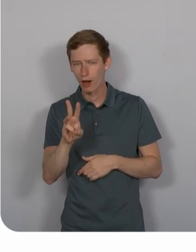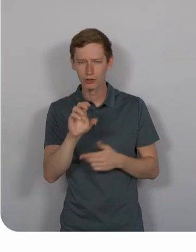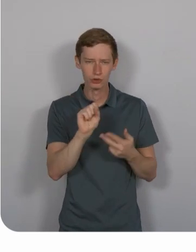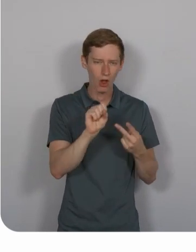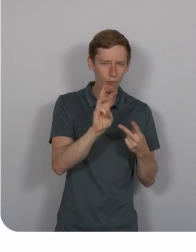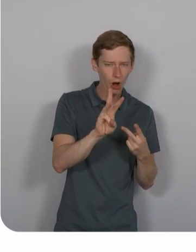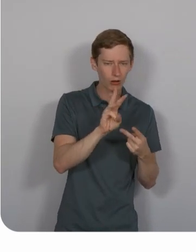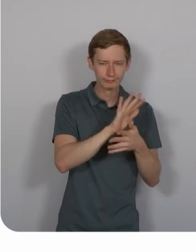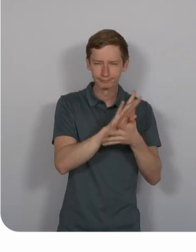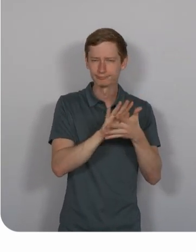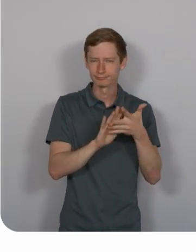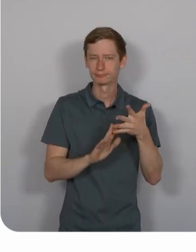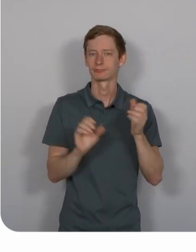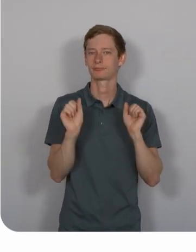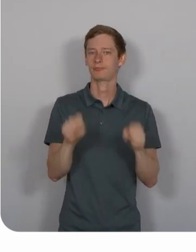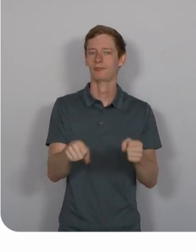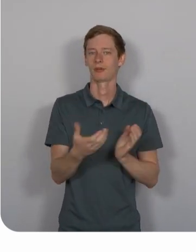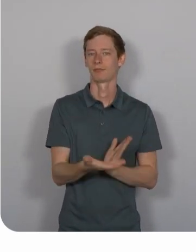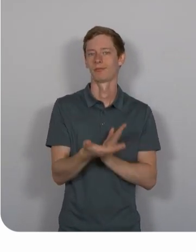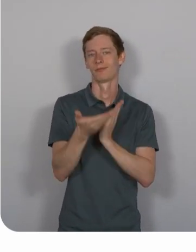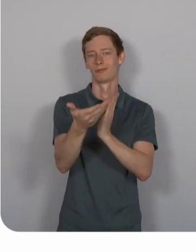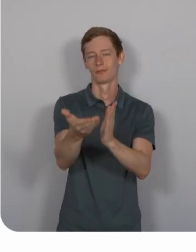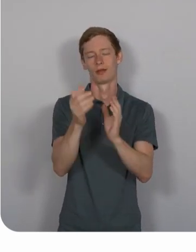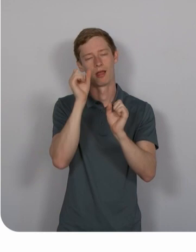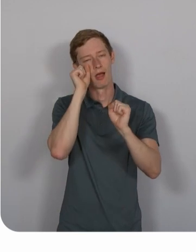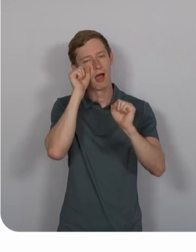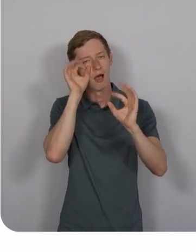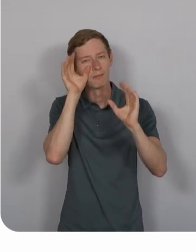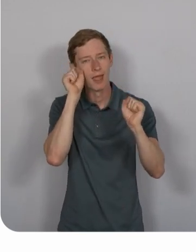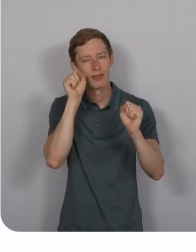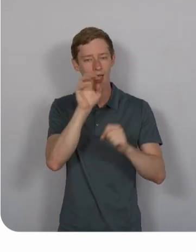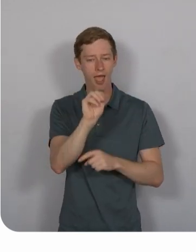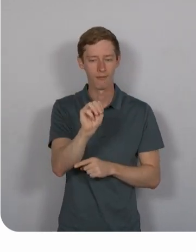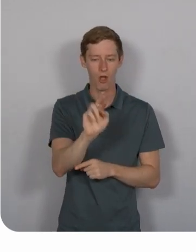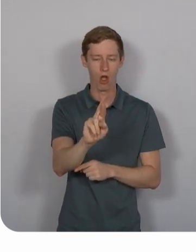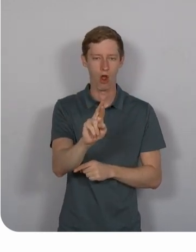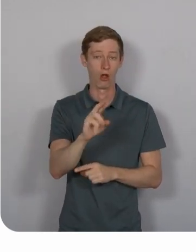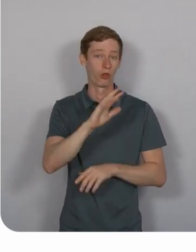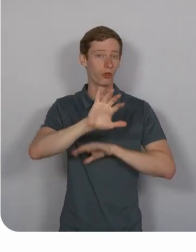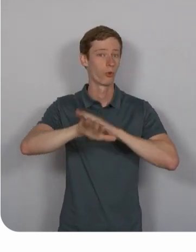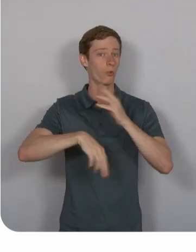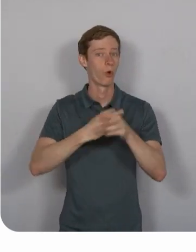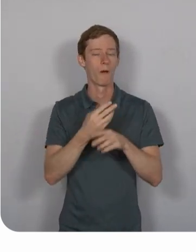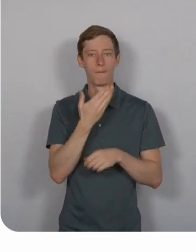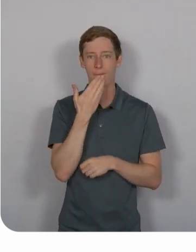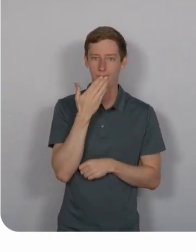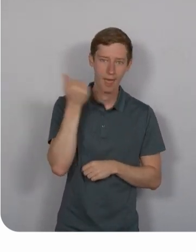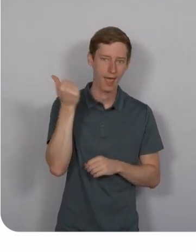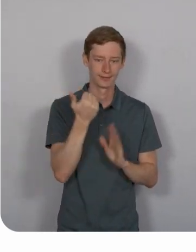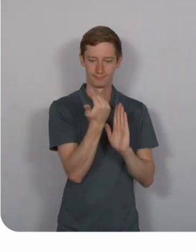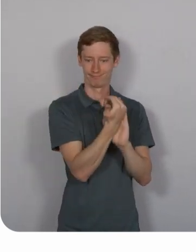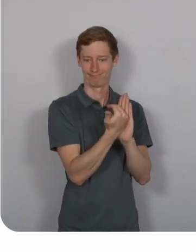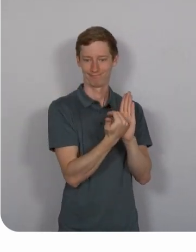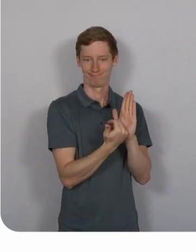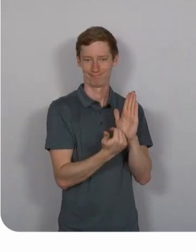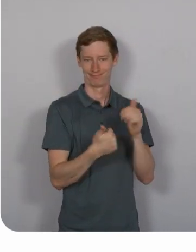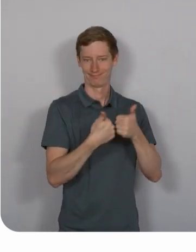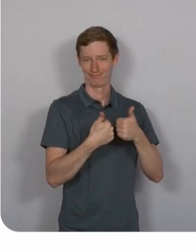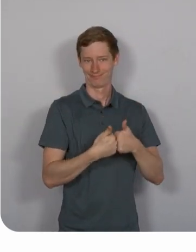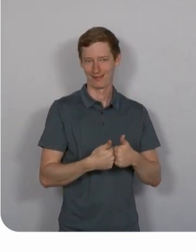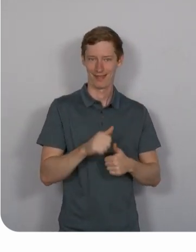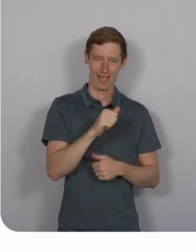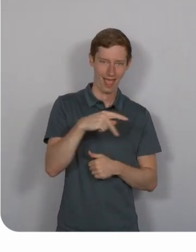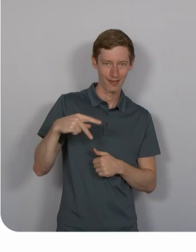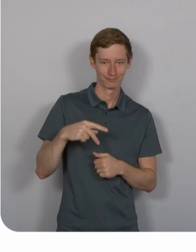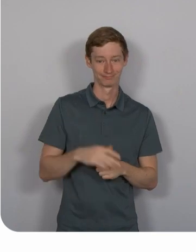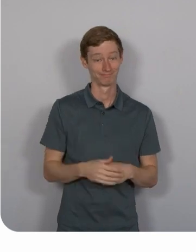stack, so it can deliver amazing mixed reality and the world's best immersive content library. So there it is.